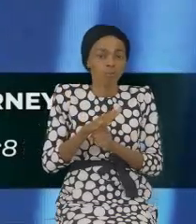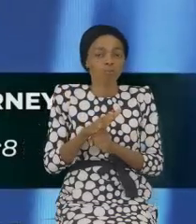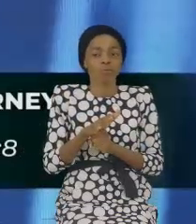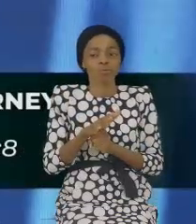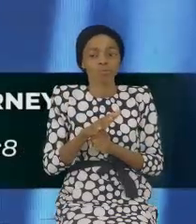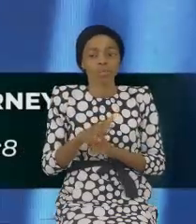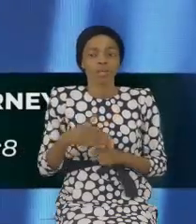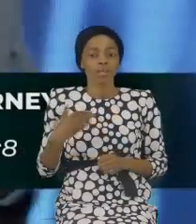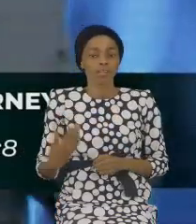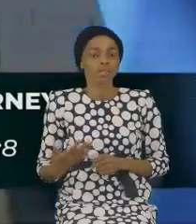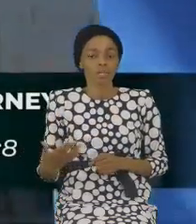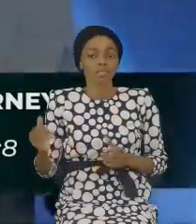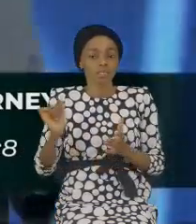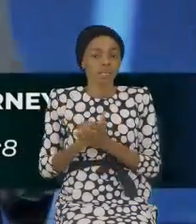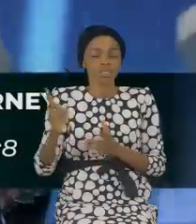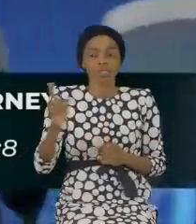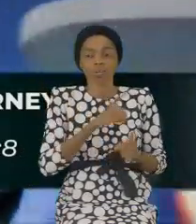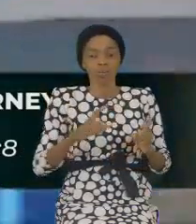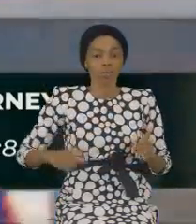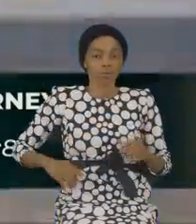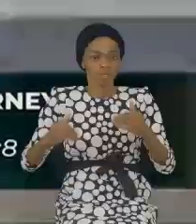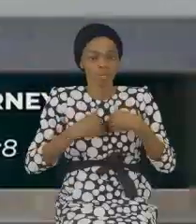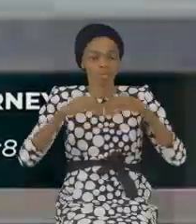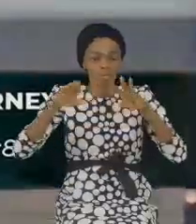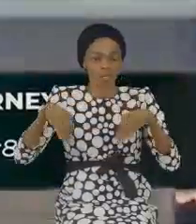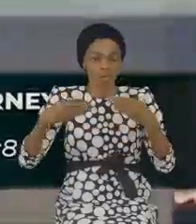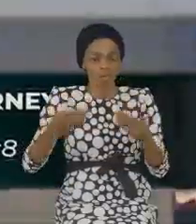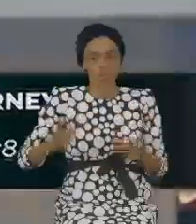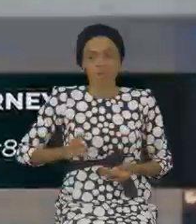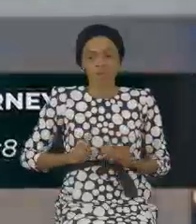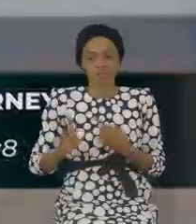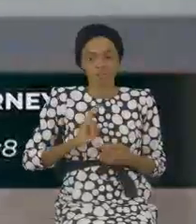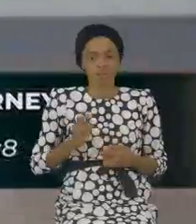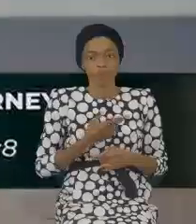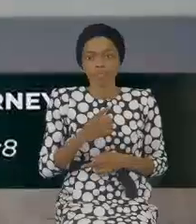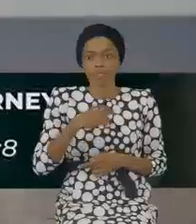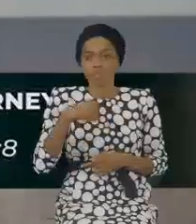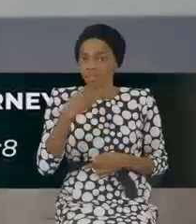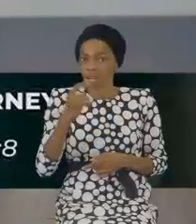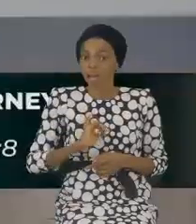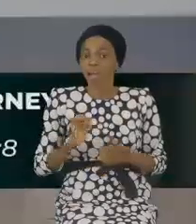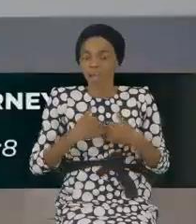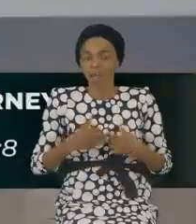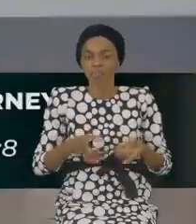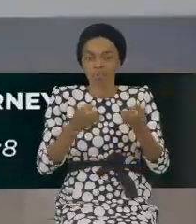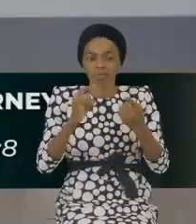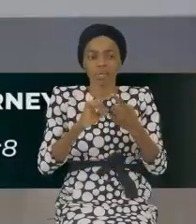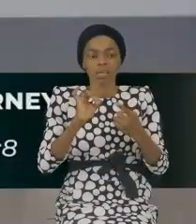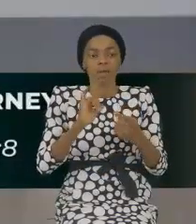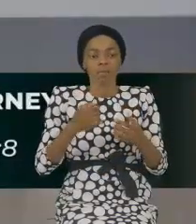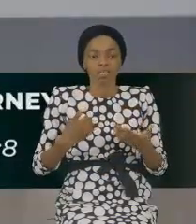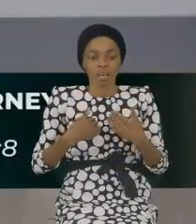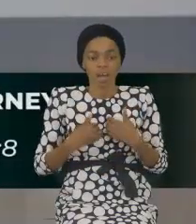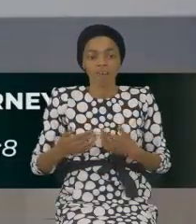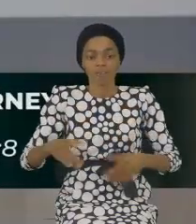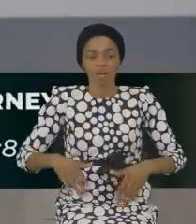adequate thing that the Lord has given unto us. He says, I am come that they might have life, and that they